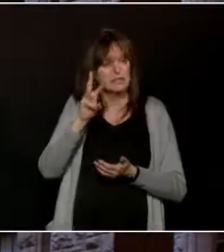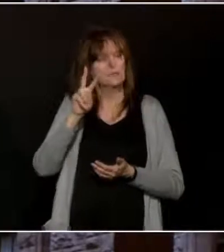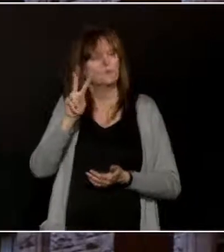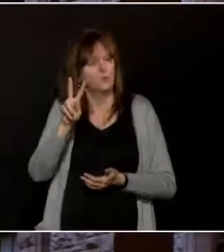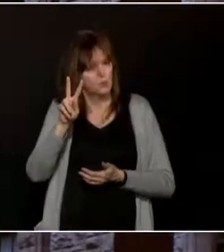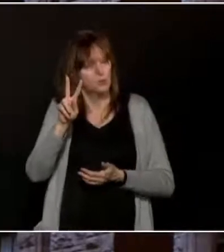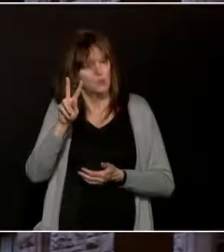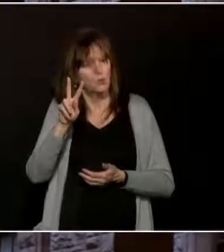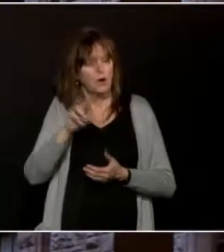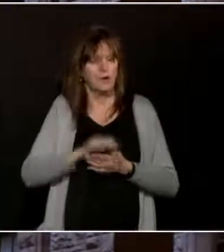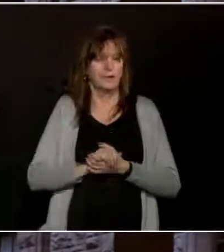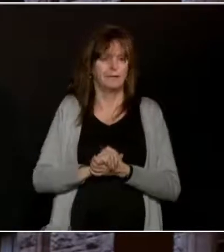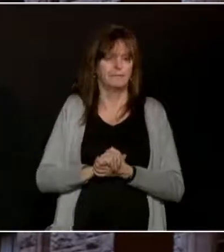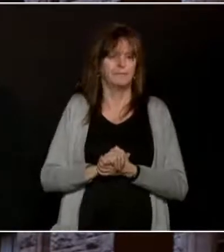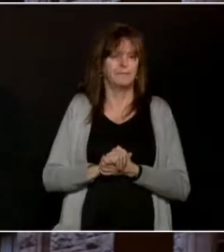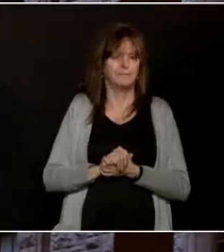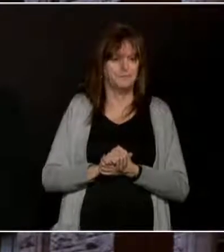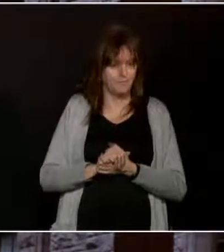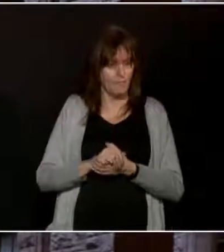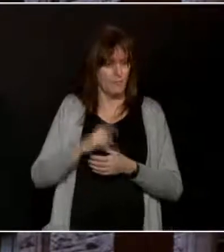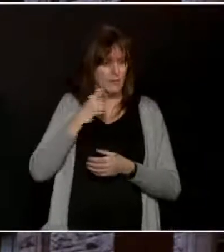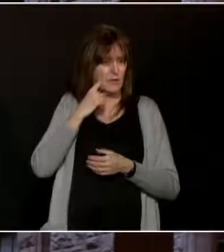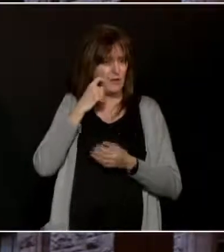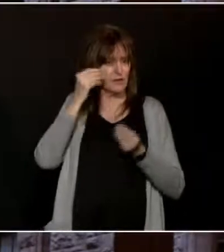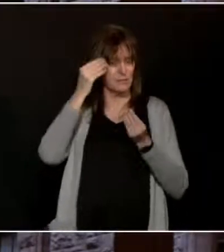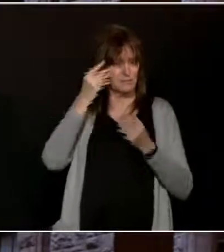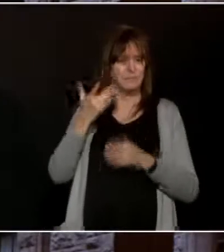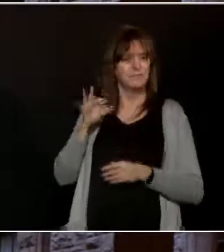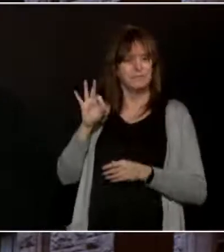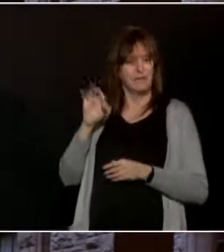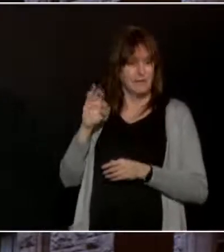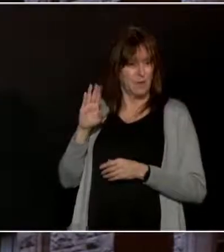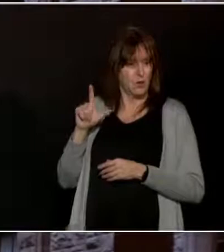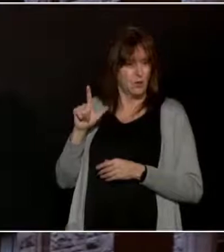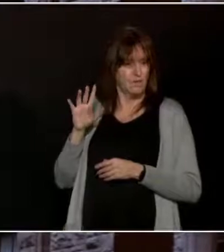data from February 24 to March 2nd,